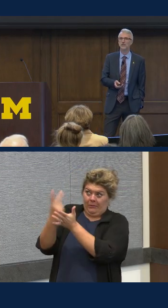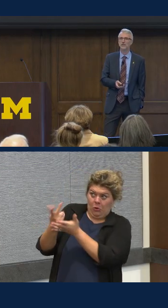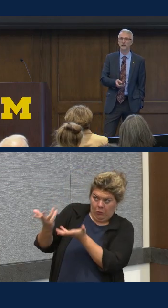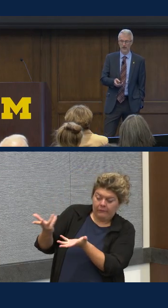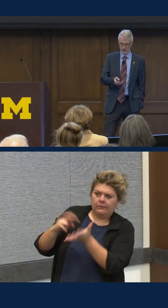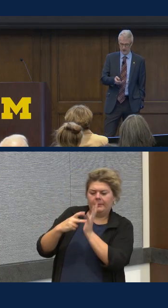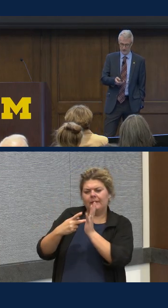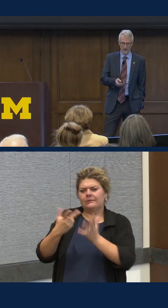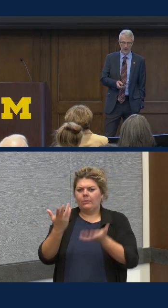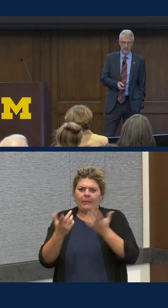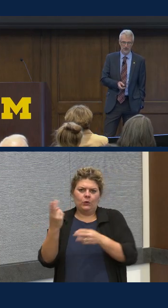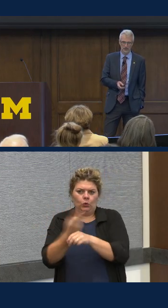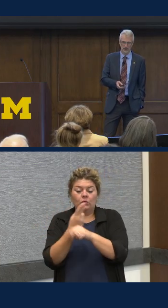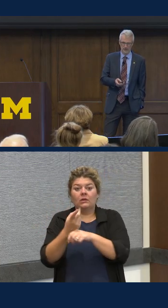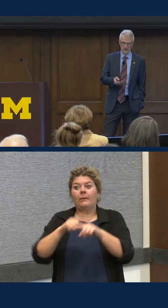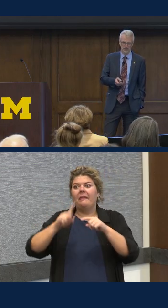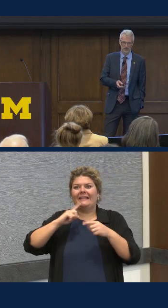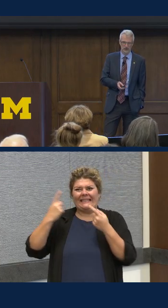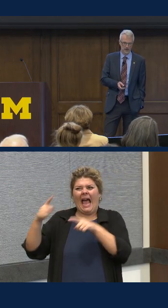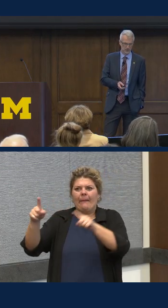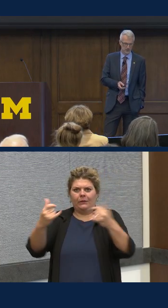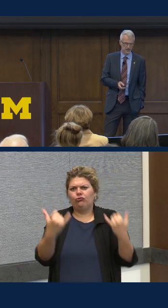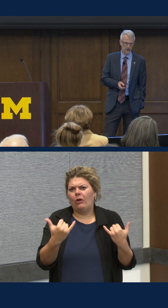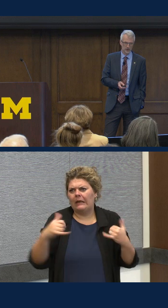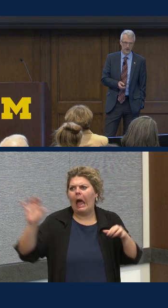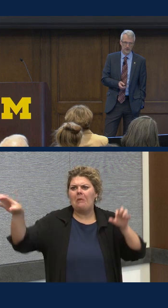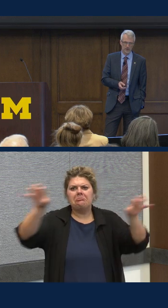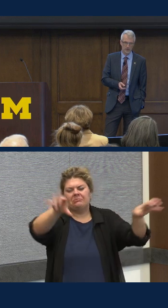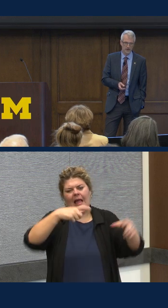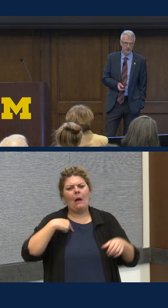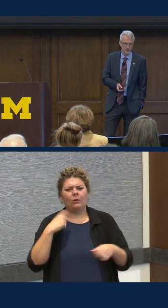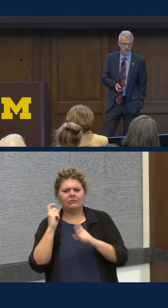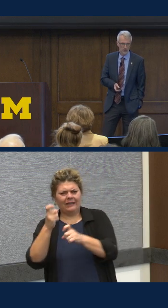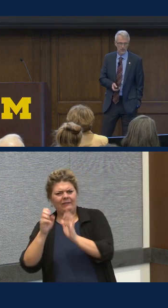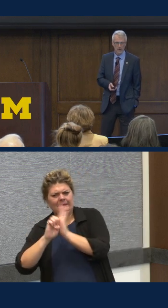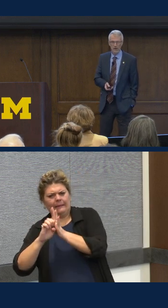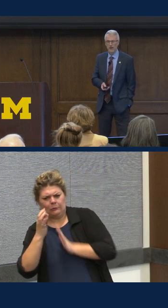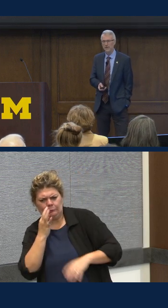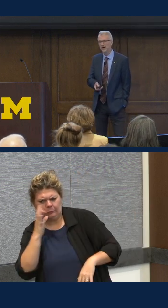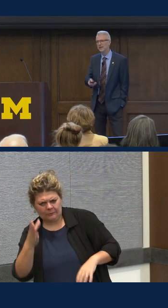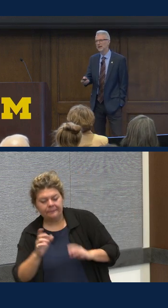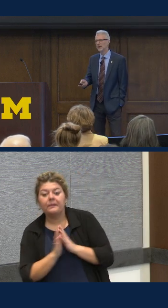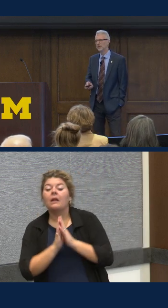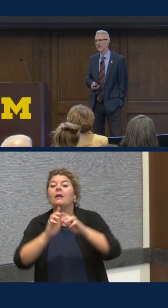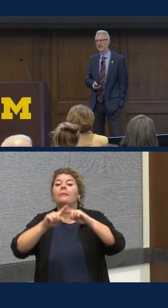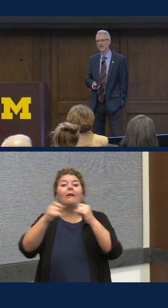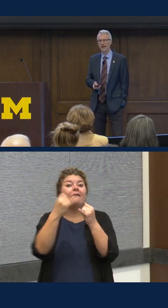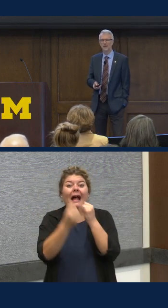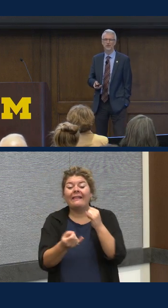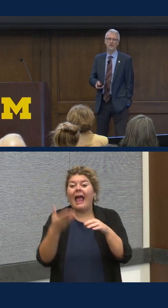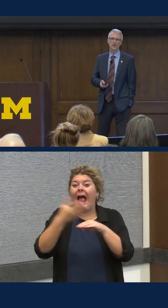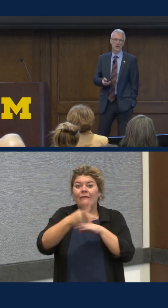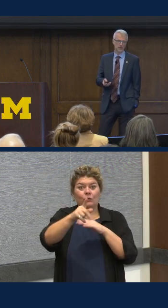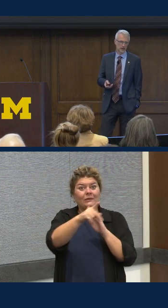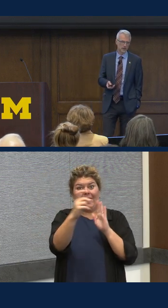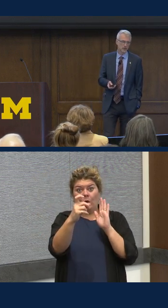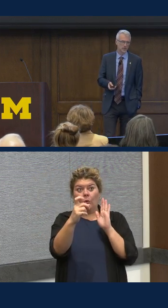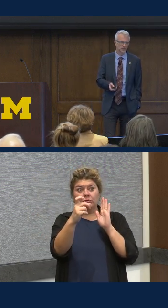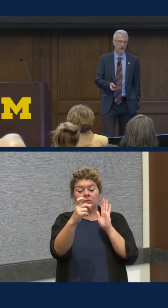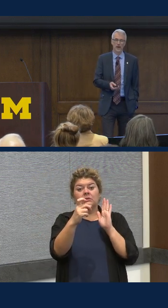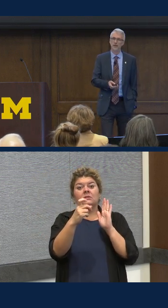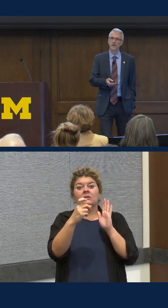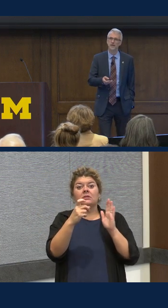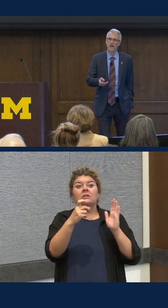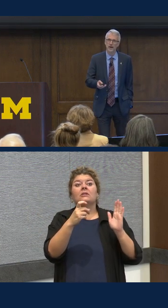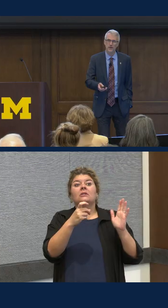beyond research and development. This is happening around us, and I'll give you a concrete example of that in a few minutes. Finally, after you make the diagnosis, you need to make a